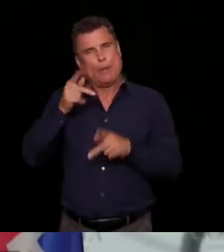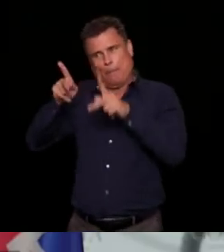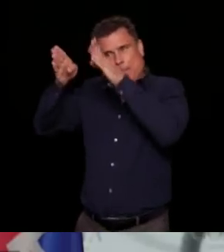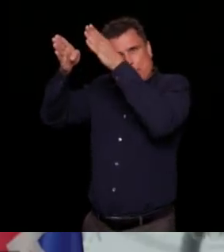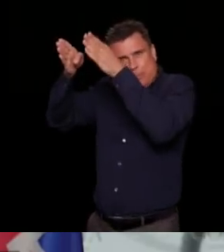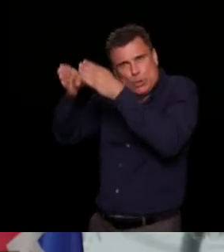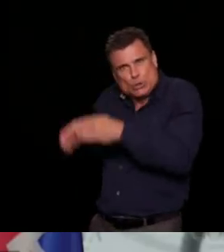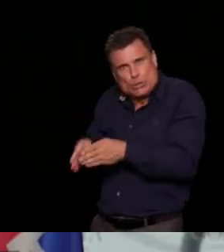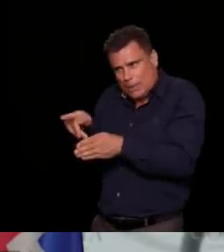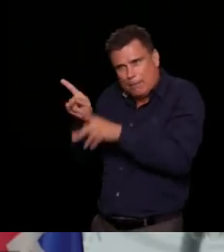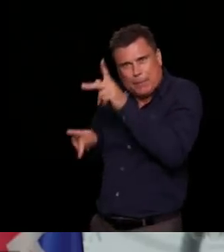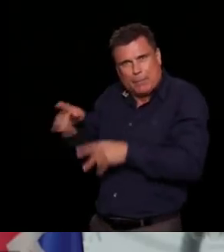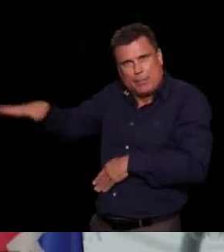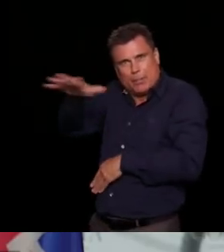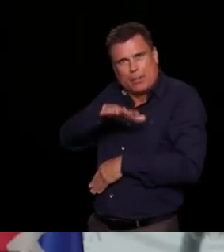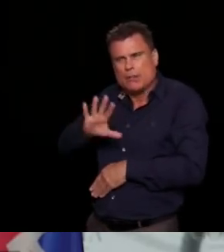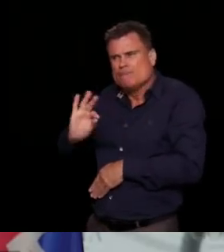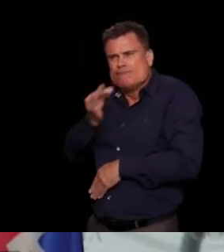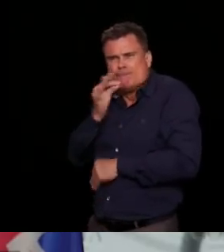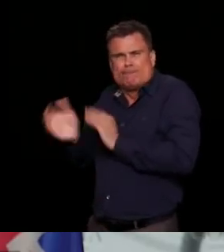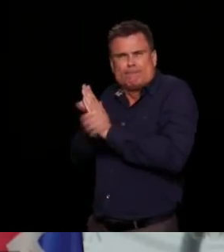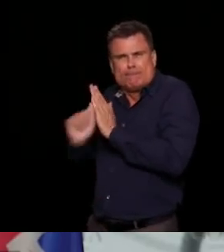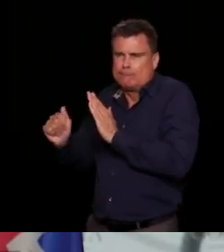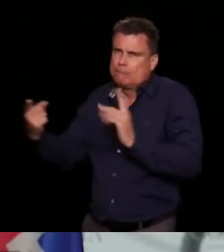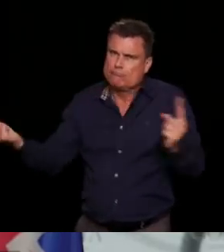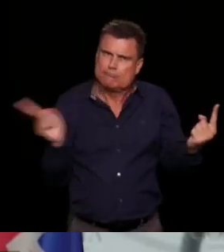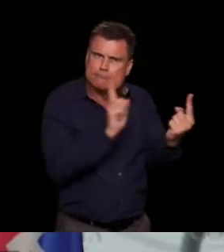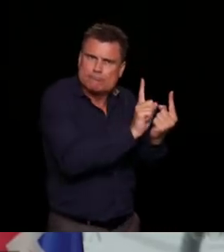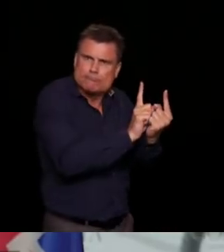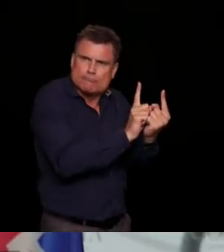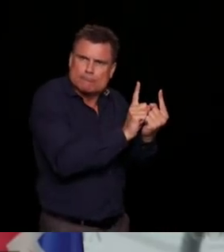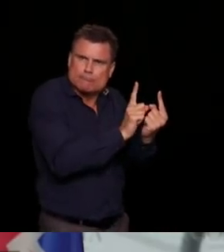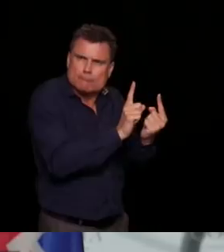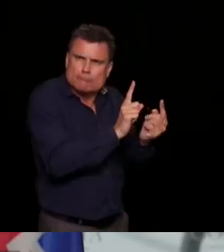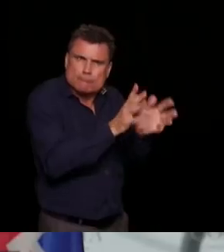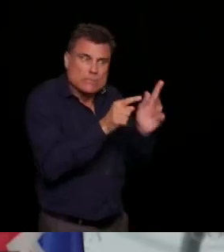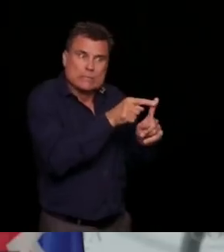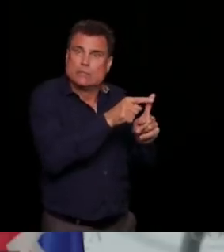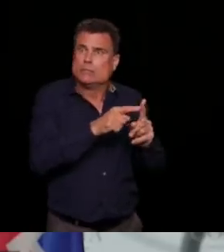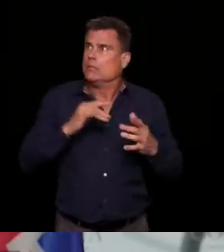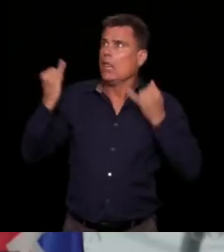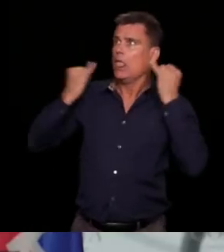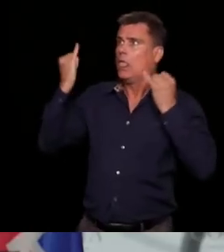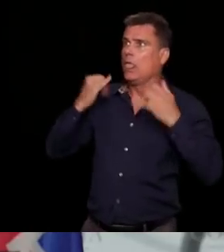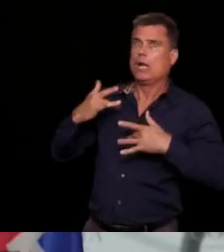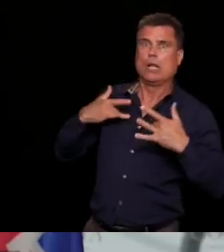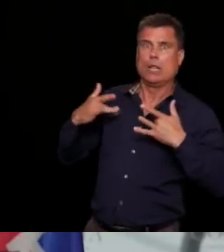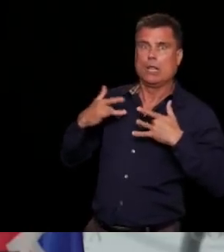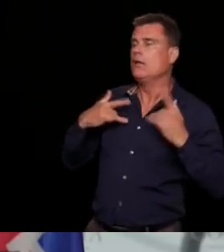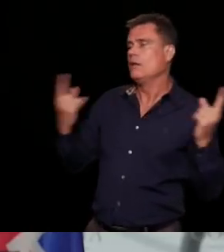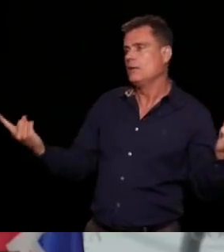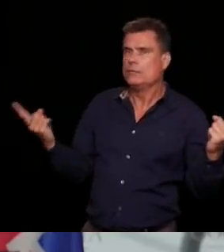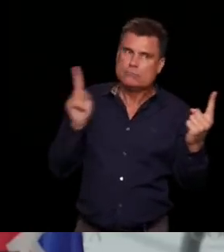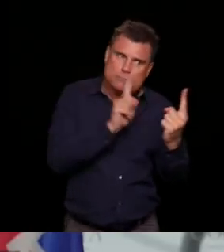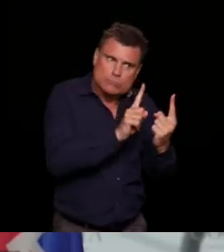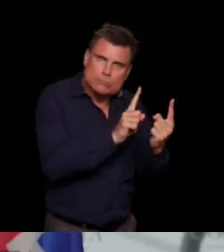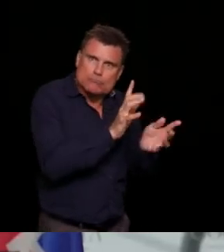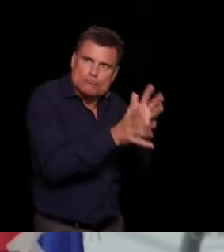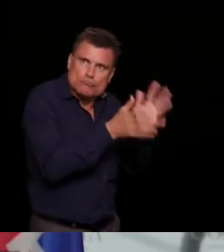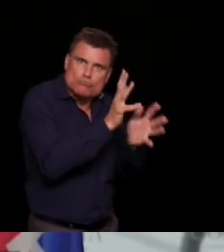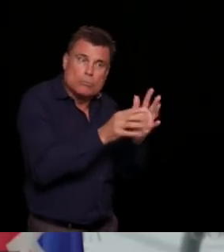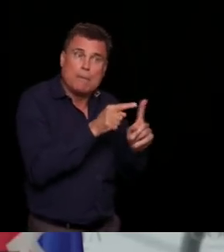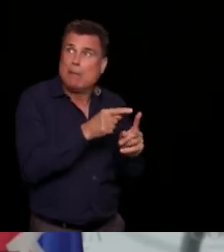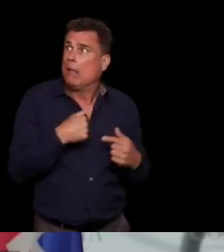need to do to make sure that people who have COVID-19 and are worried about their loved ones, or people who may be told